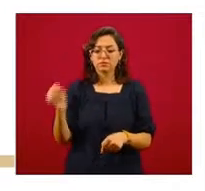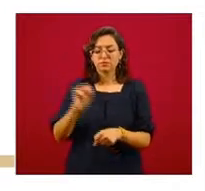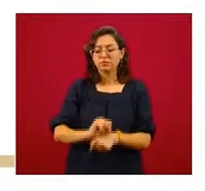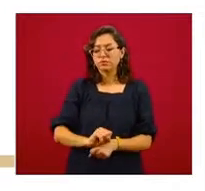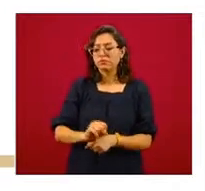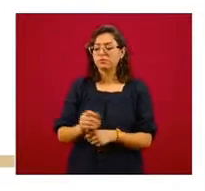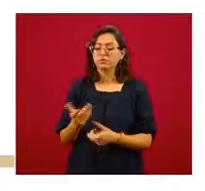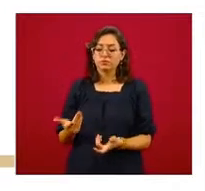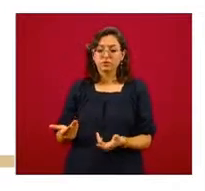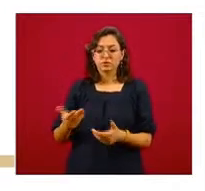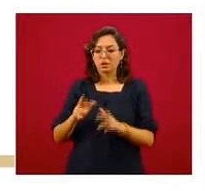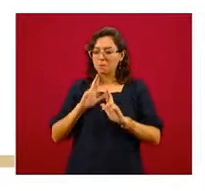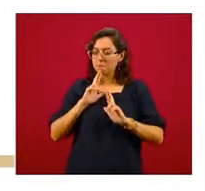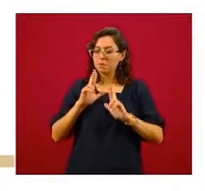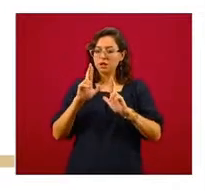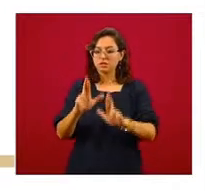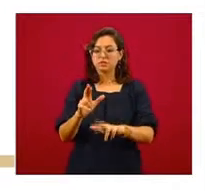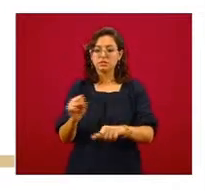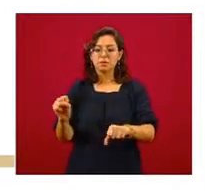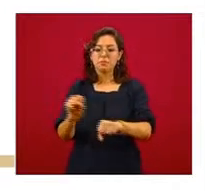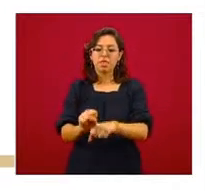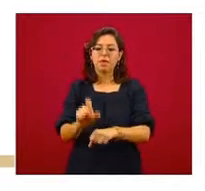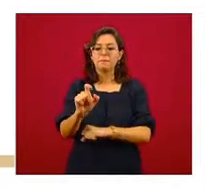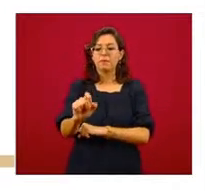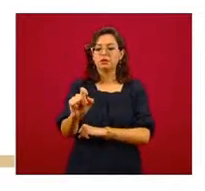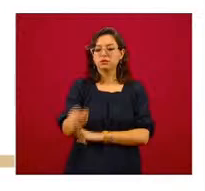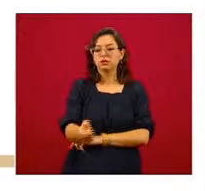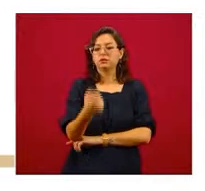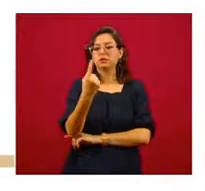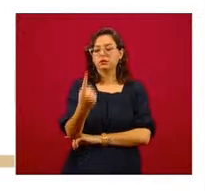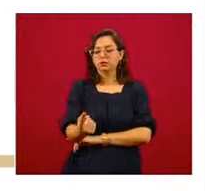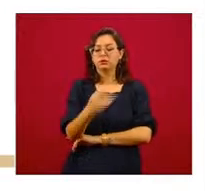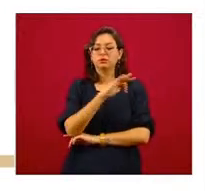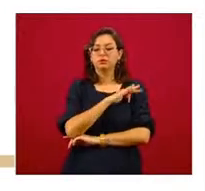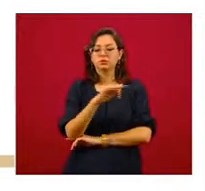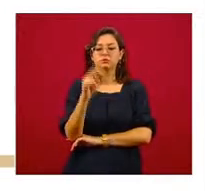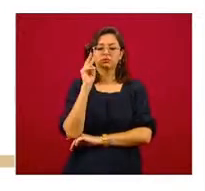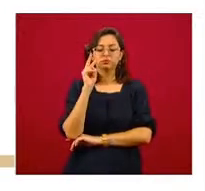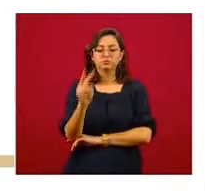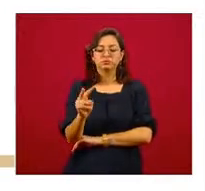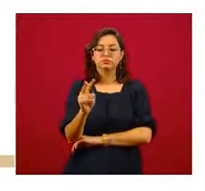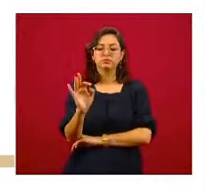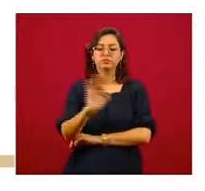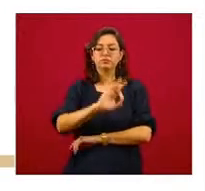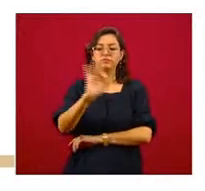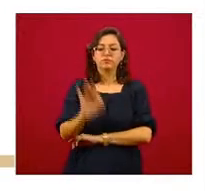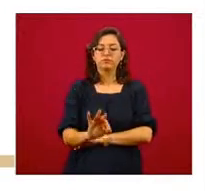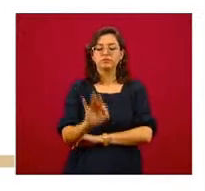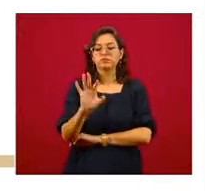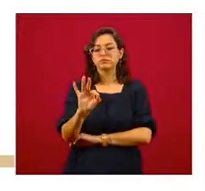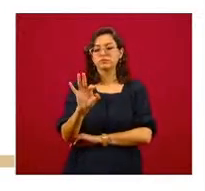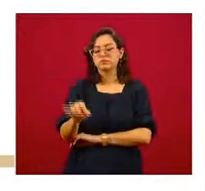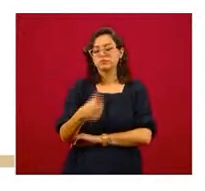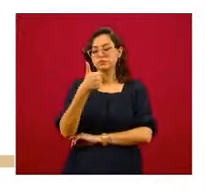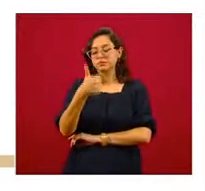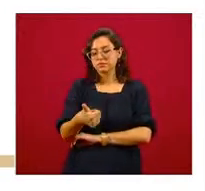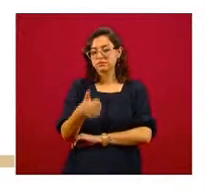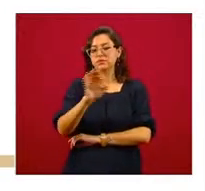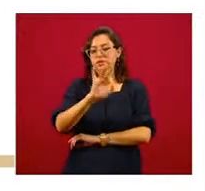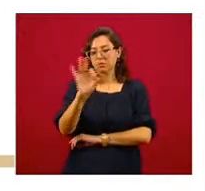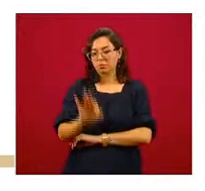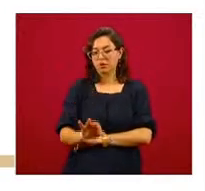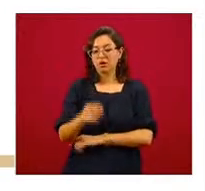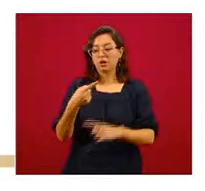positive results, is week 21. In week 21, you can see that the